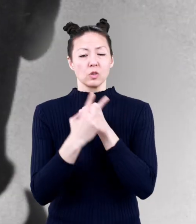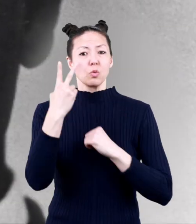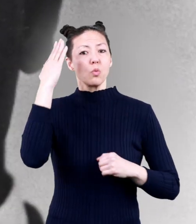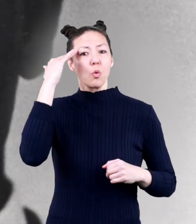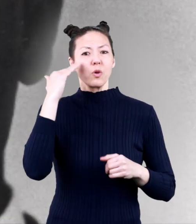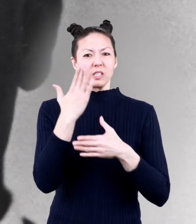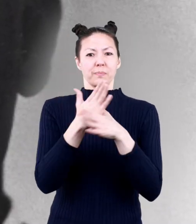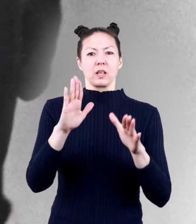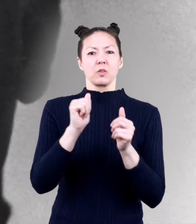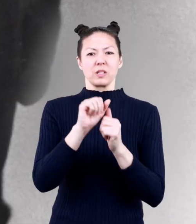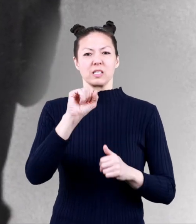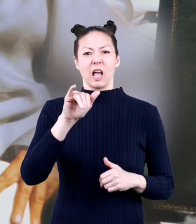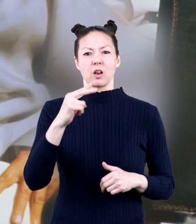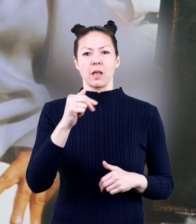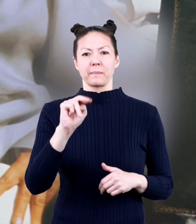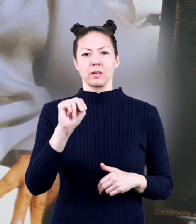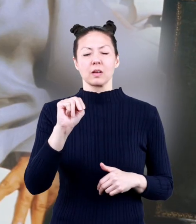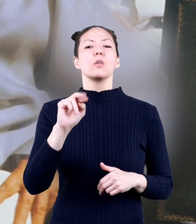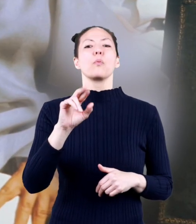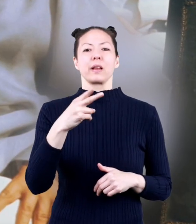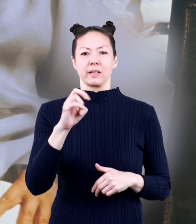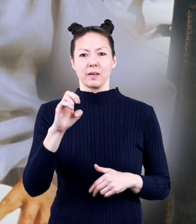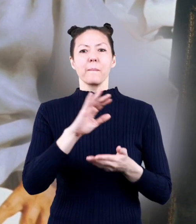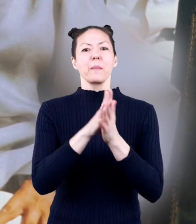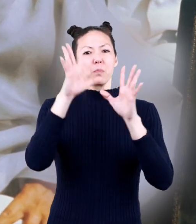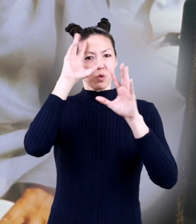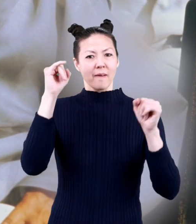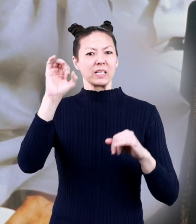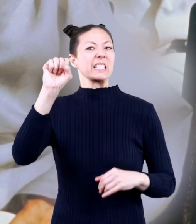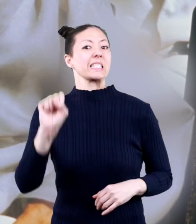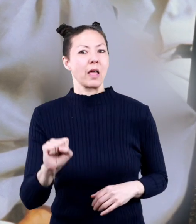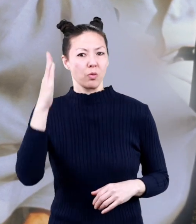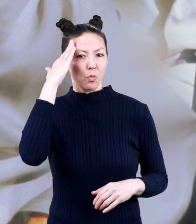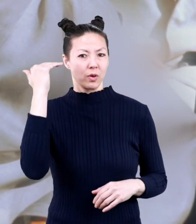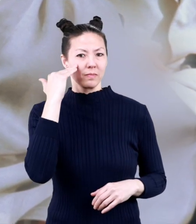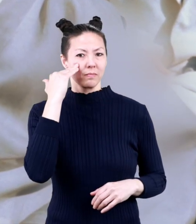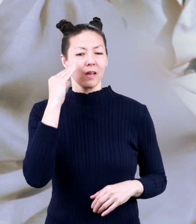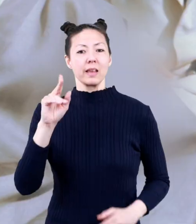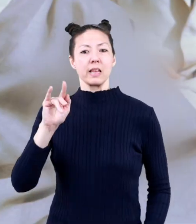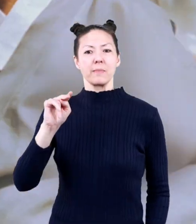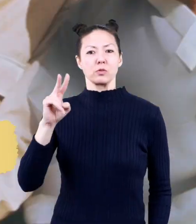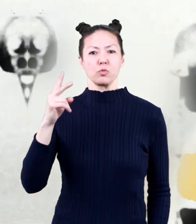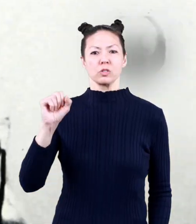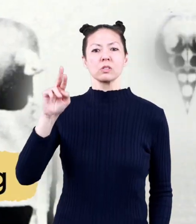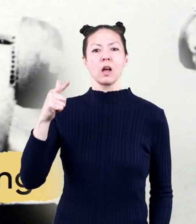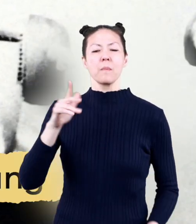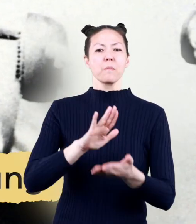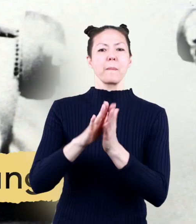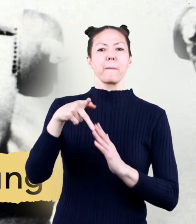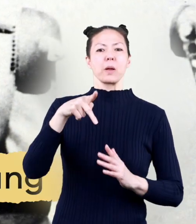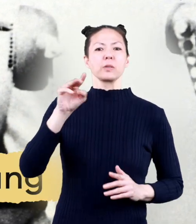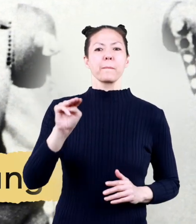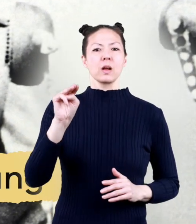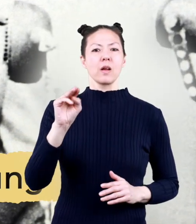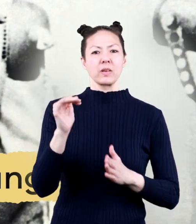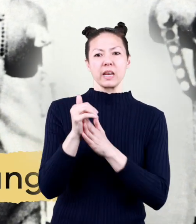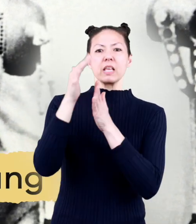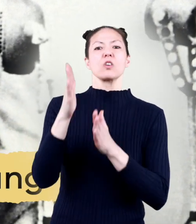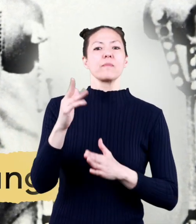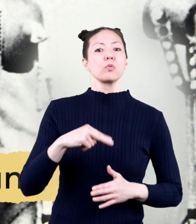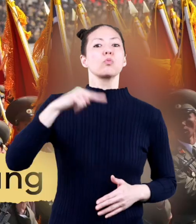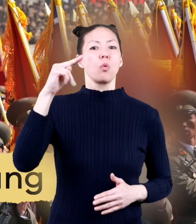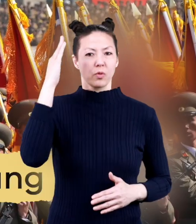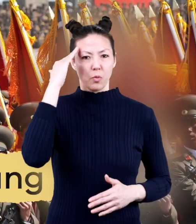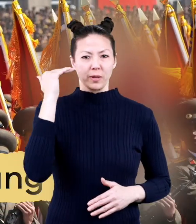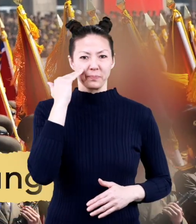as one country, the two Koreas split, with Syngman Rhee becoming the president of South Korea and Kim Il-sung as